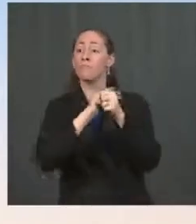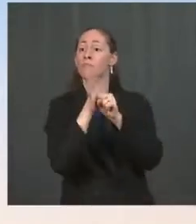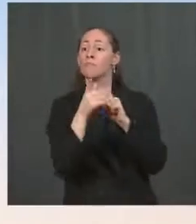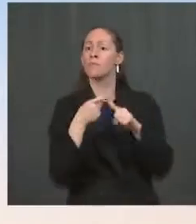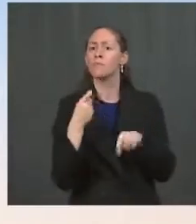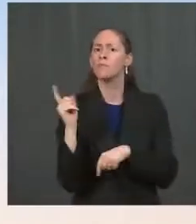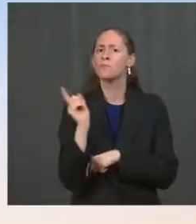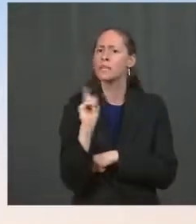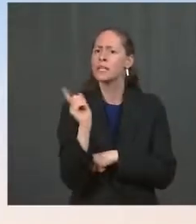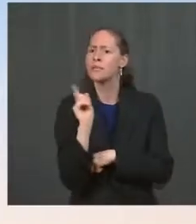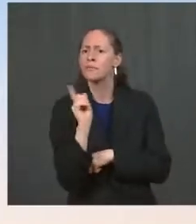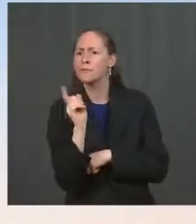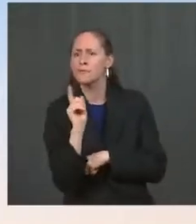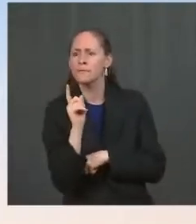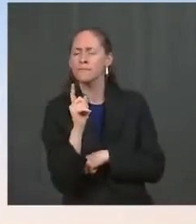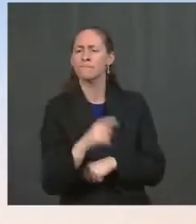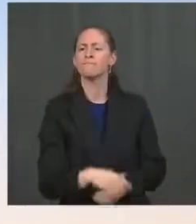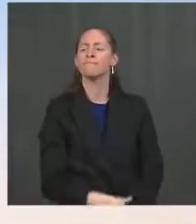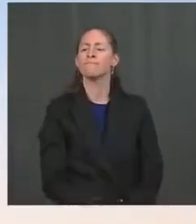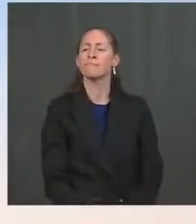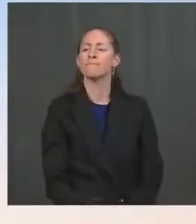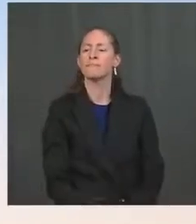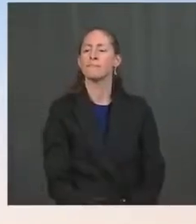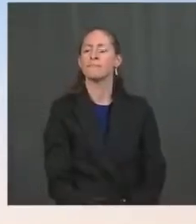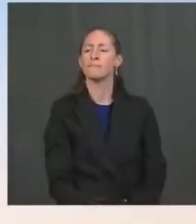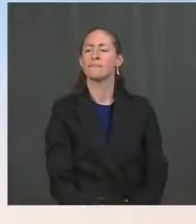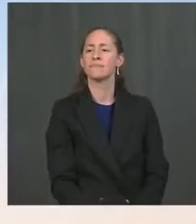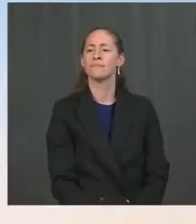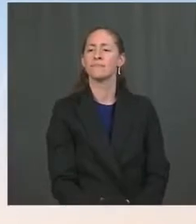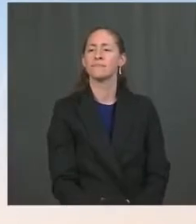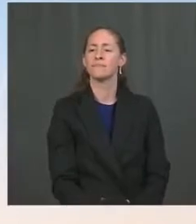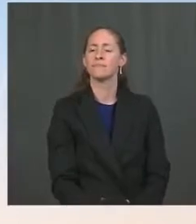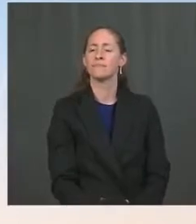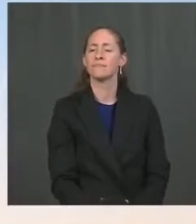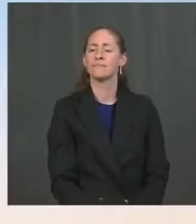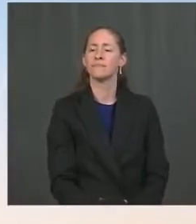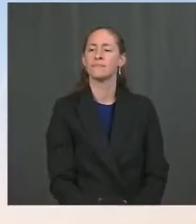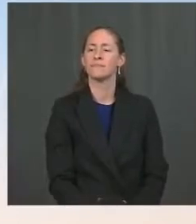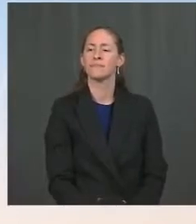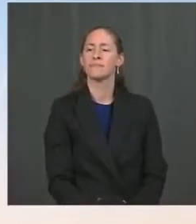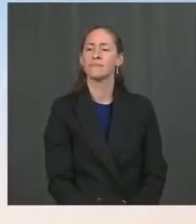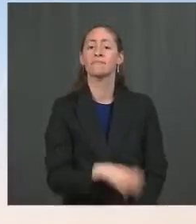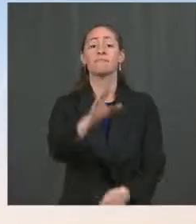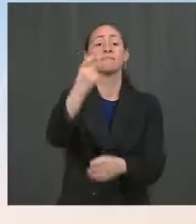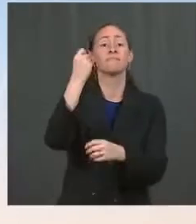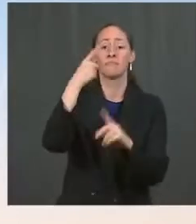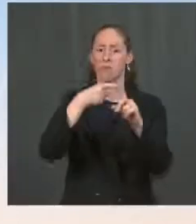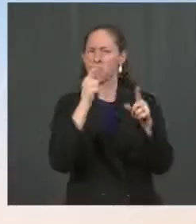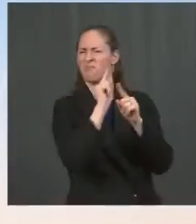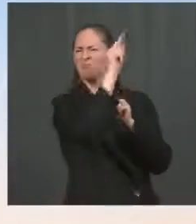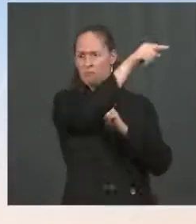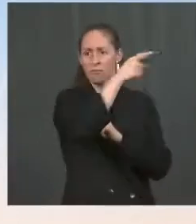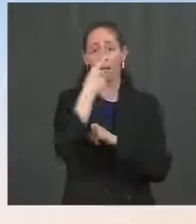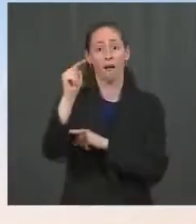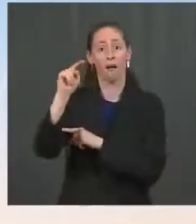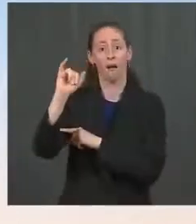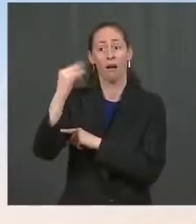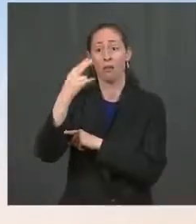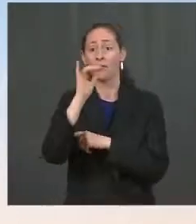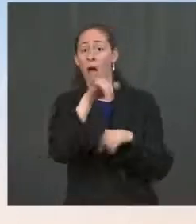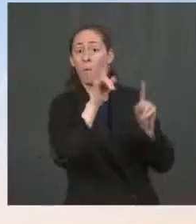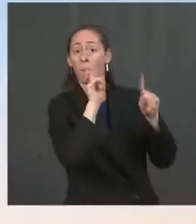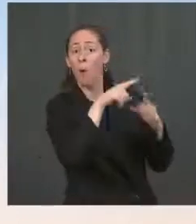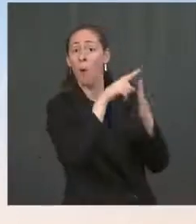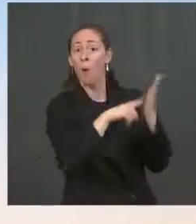NIH supported were not COVID, the strain, COVID-2 strain. So what he said was correct. So his job is safe.